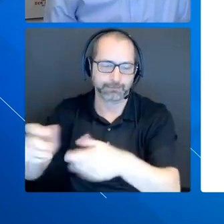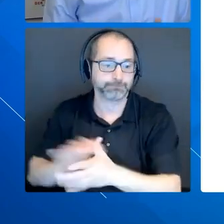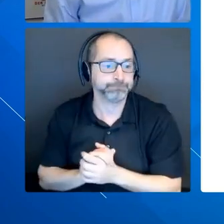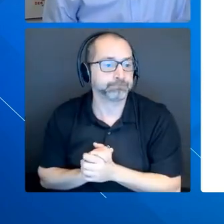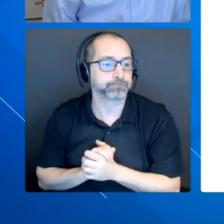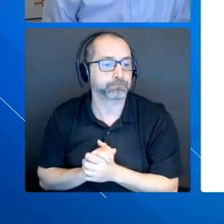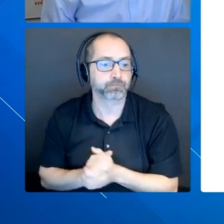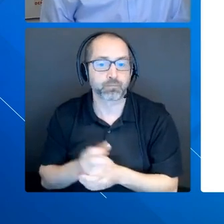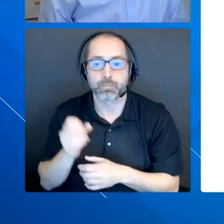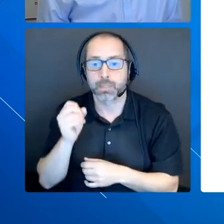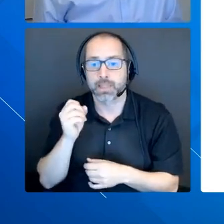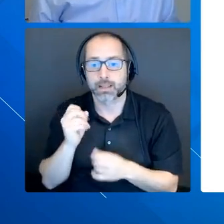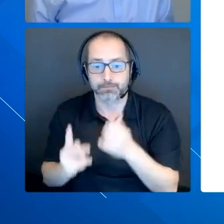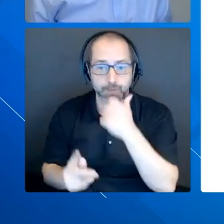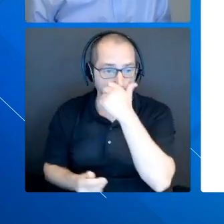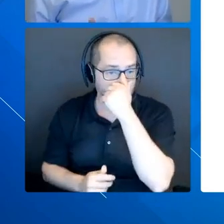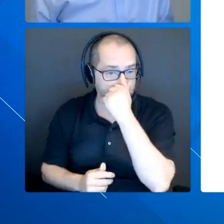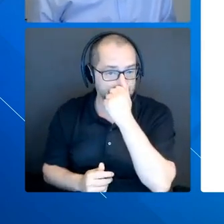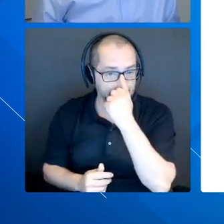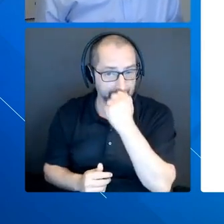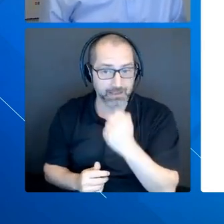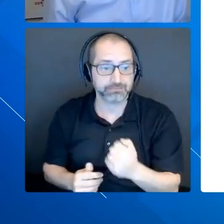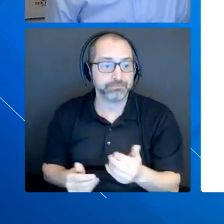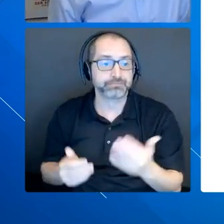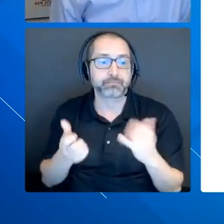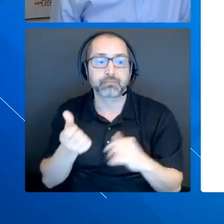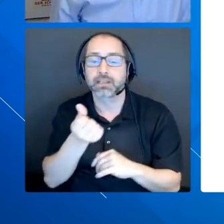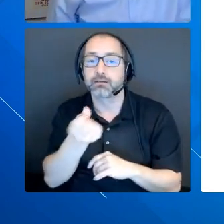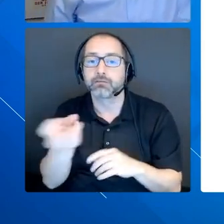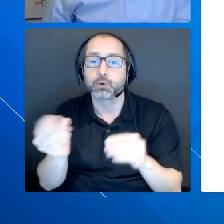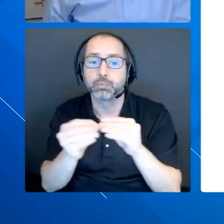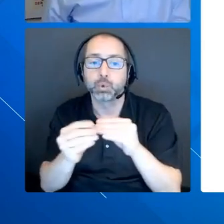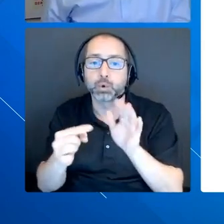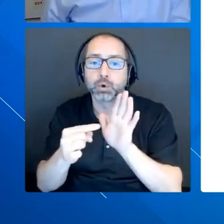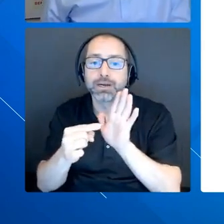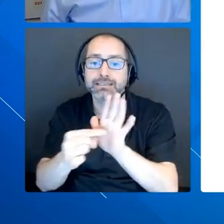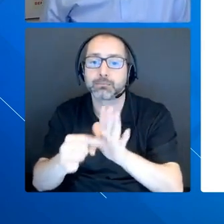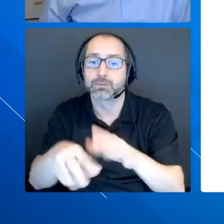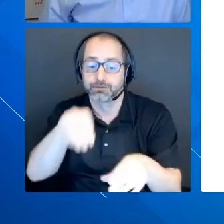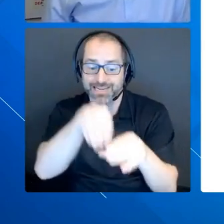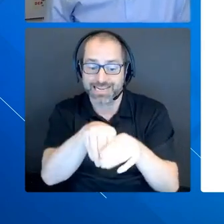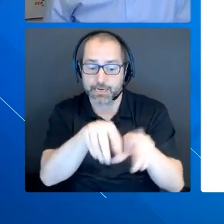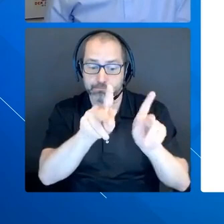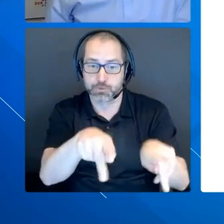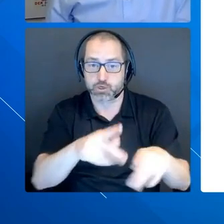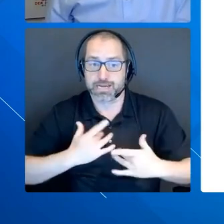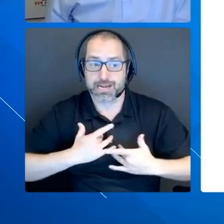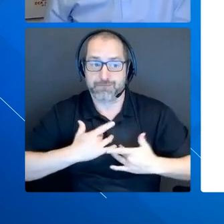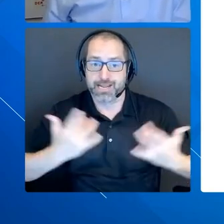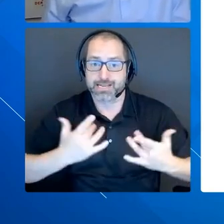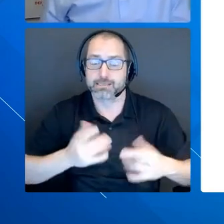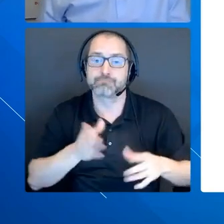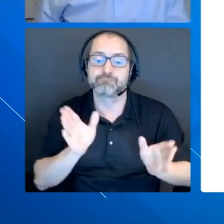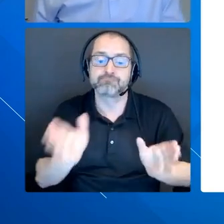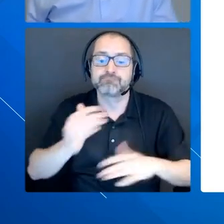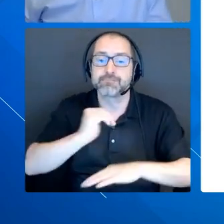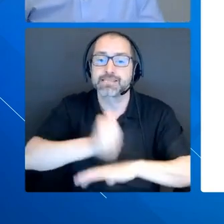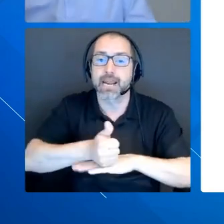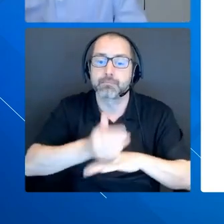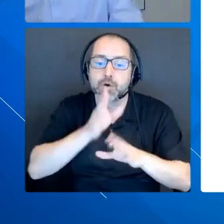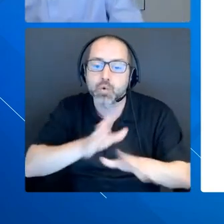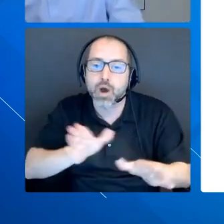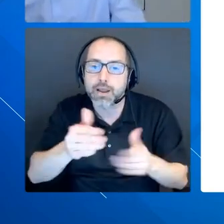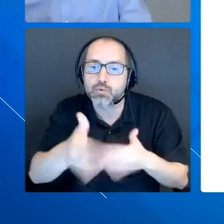I need a break. These are just a couple examples of in-person events that you can do. Things like quiet rooms,